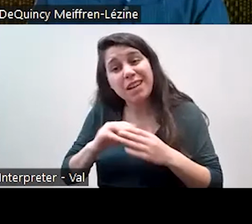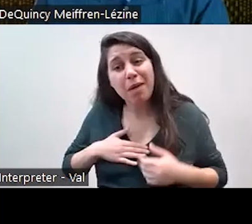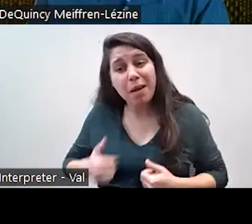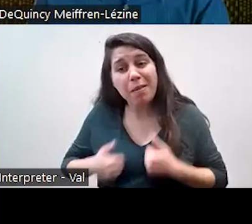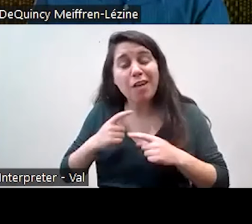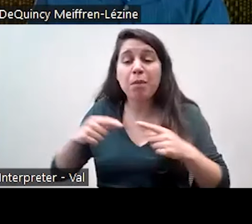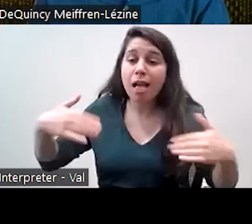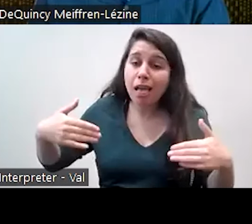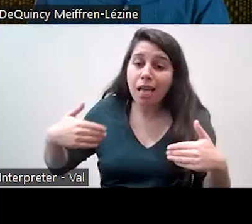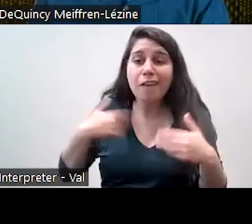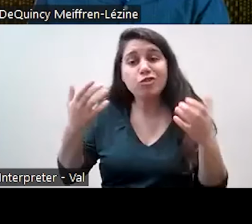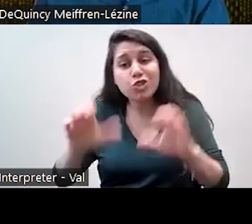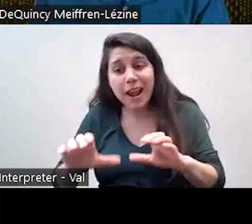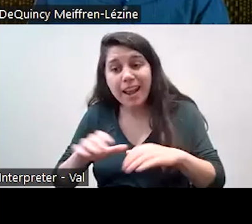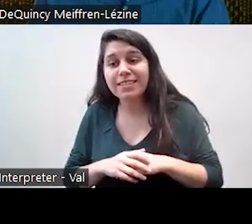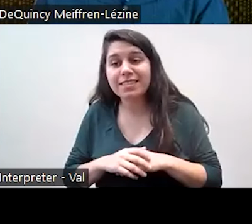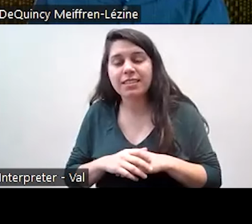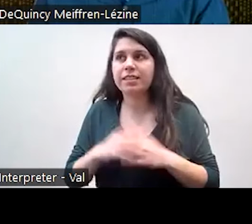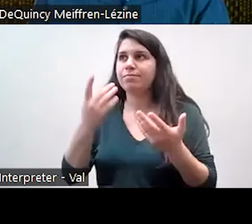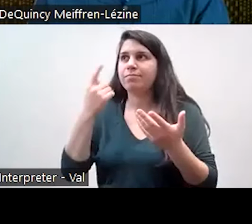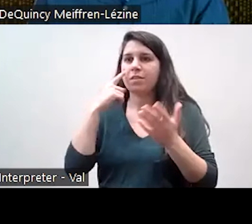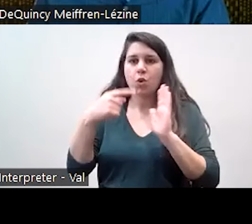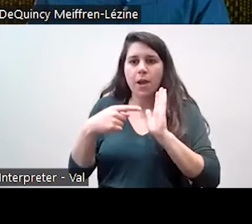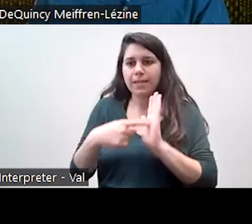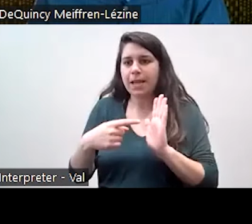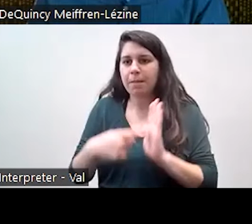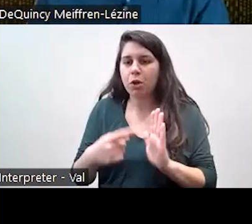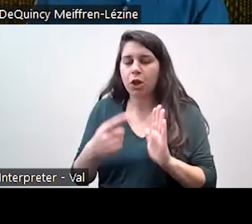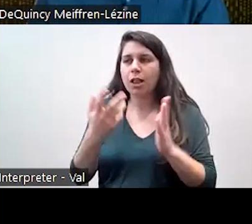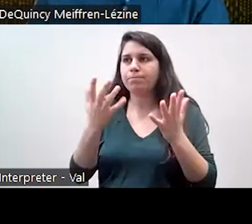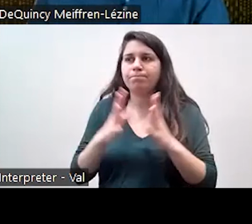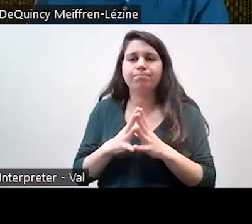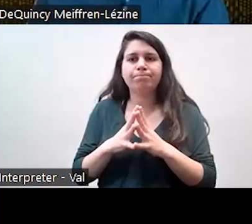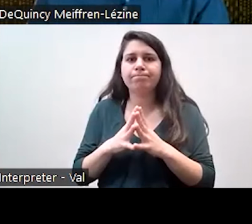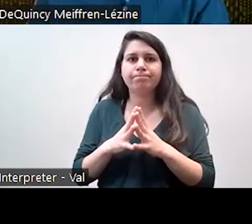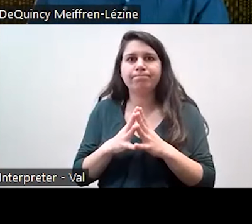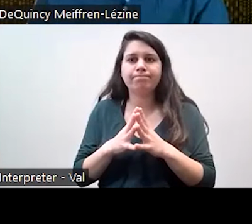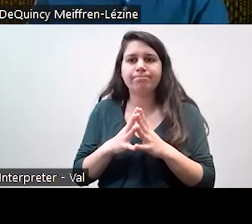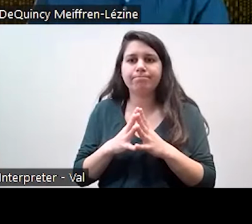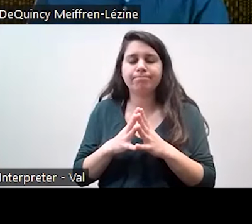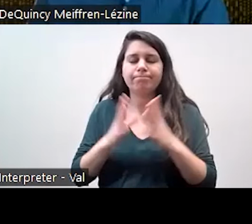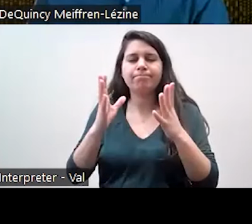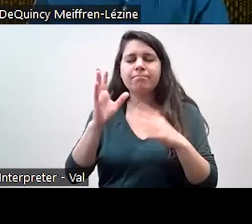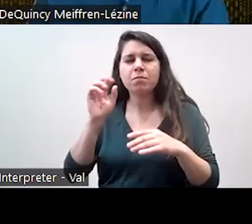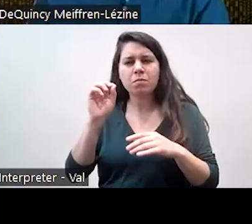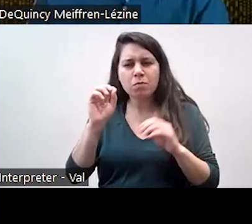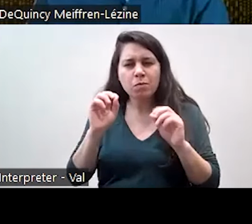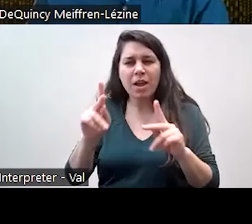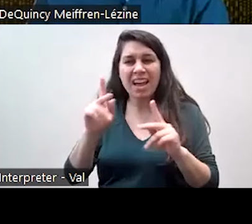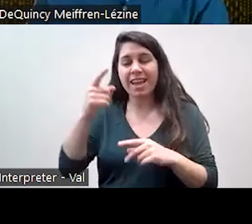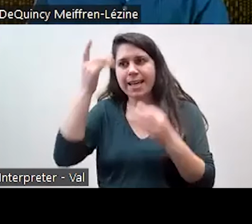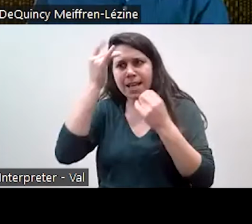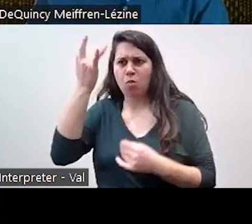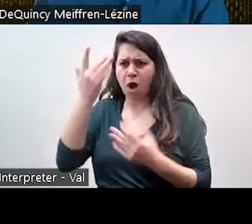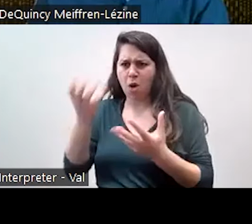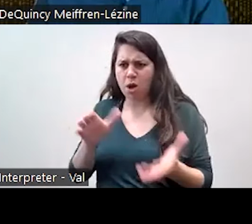yet. So we say, let's just take the attention off of why you would want to die,